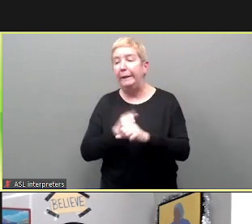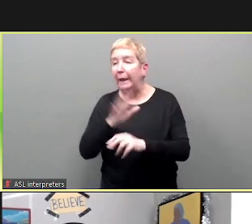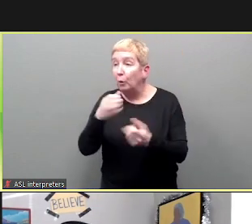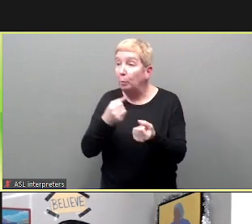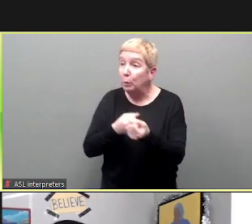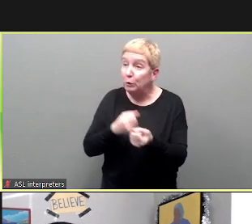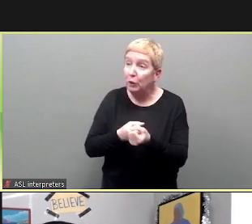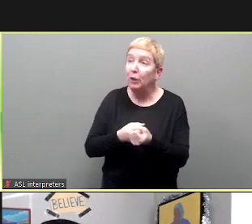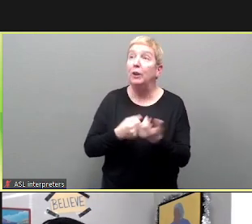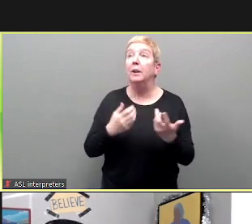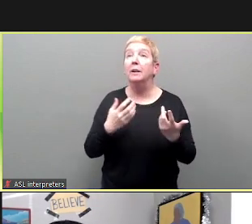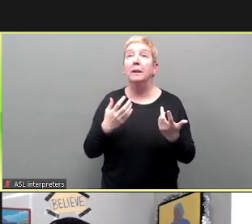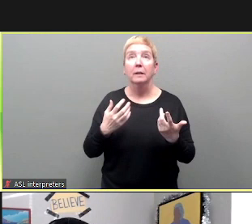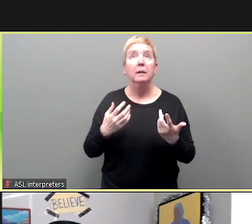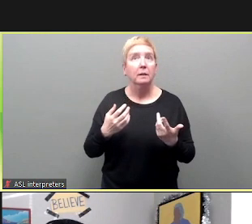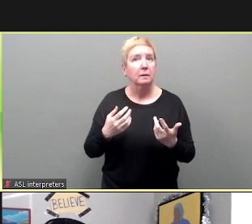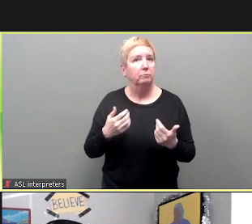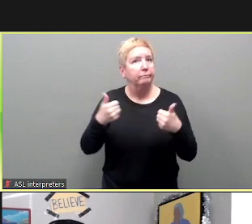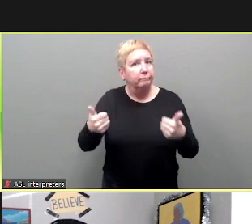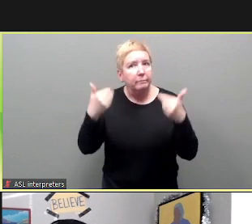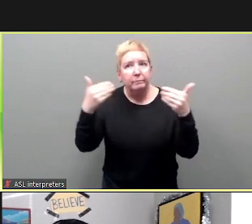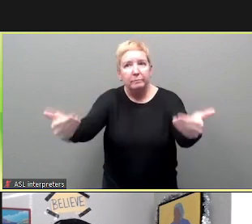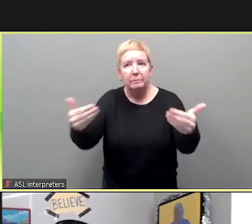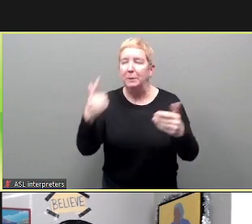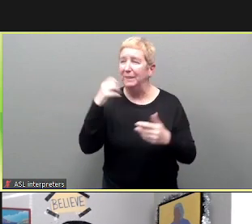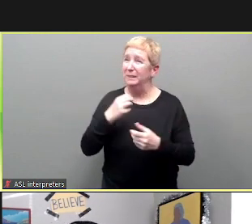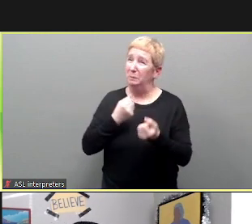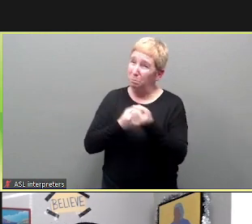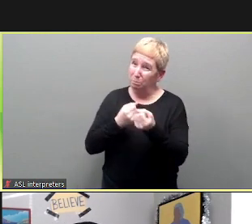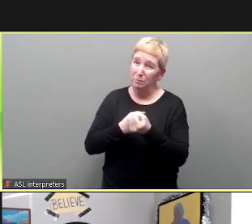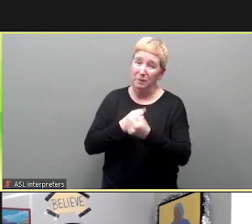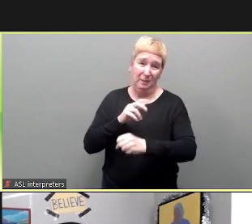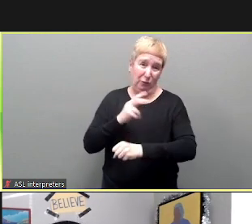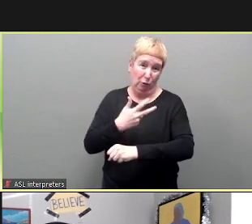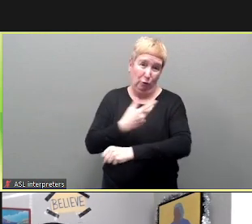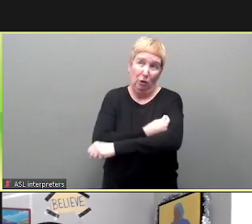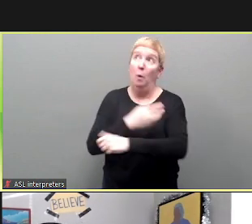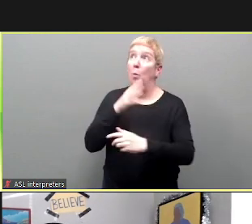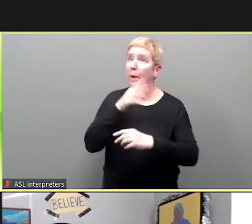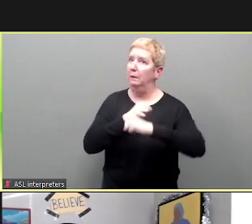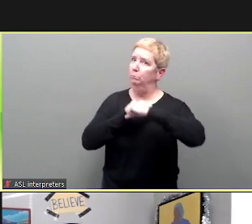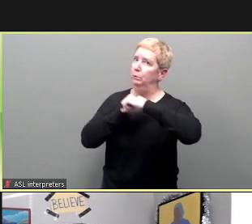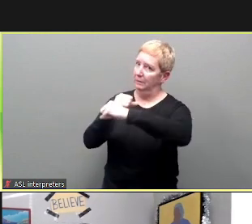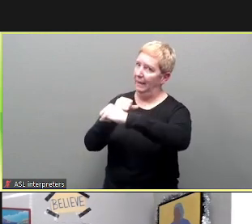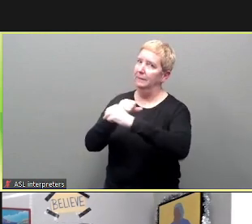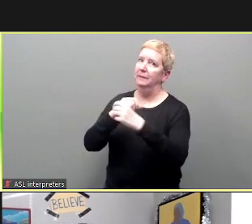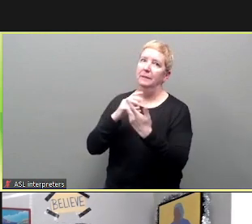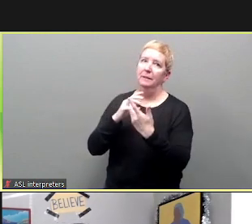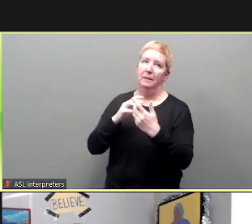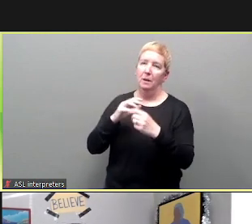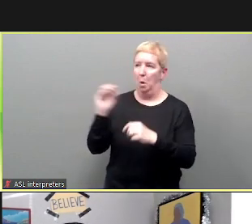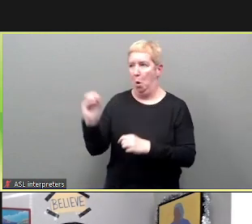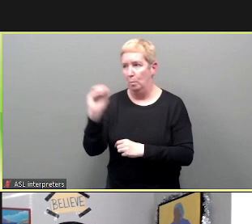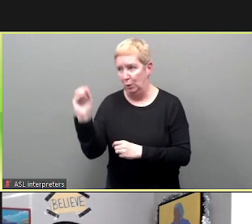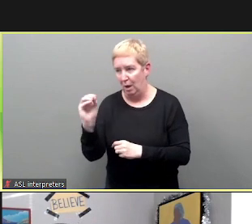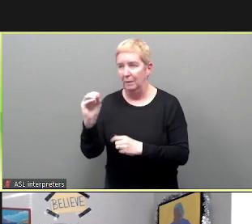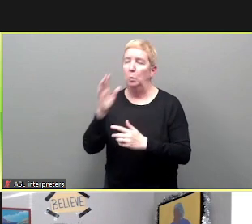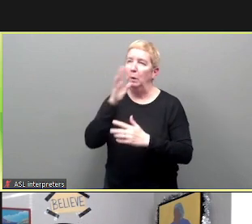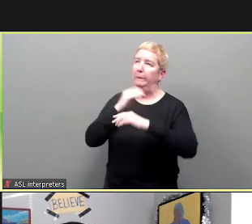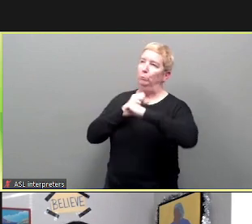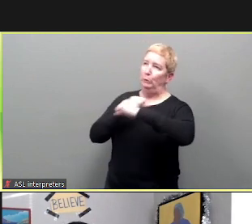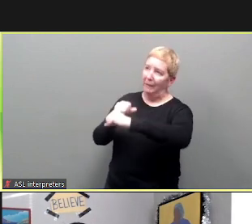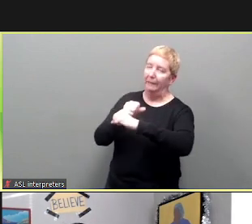because remember, the booster really helps to fight off Omicron, serious hospitalizations and death. Remember, they're